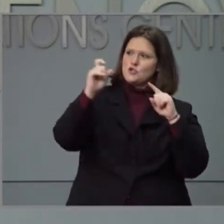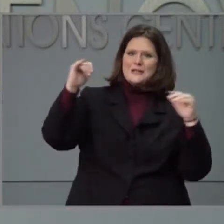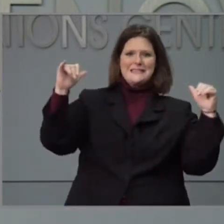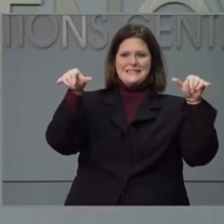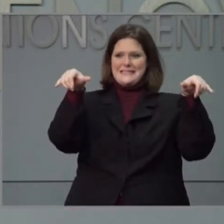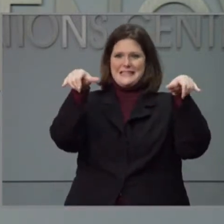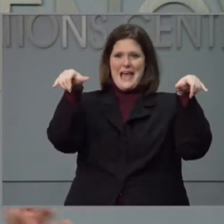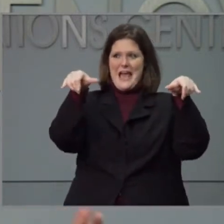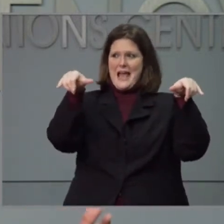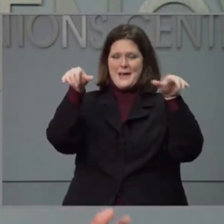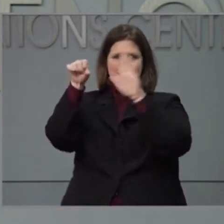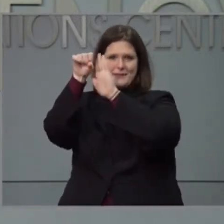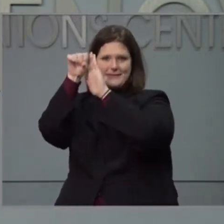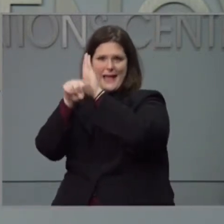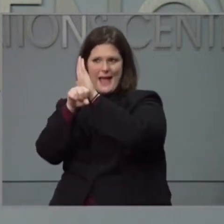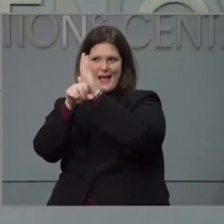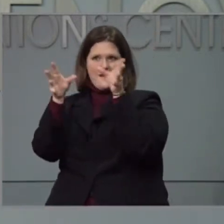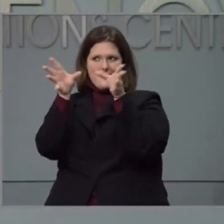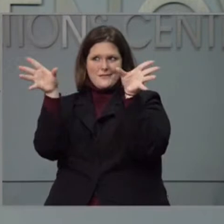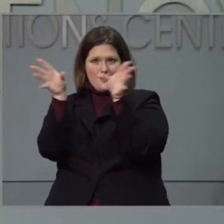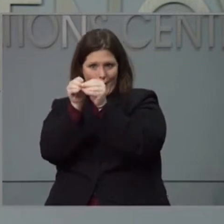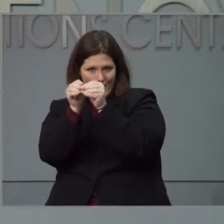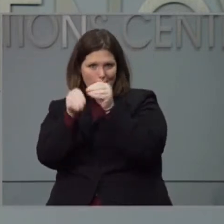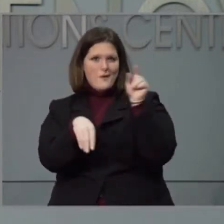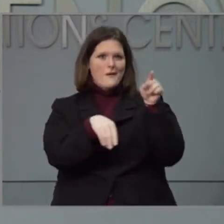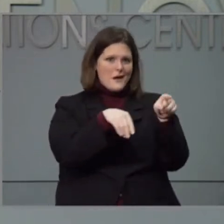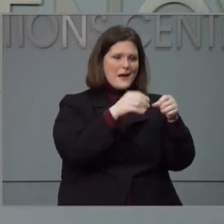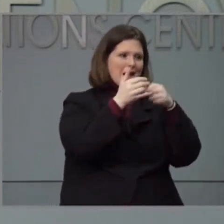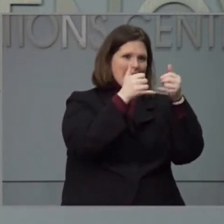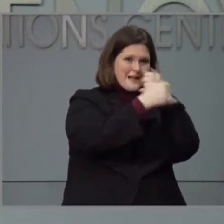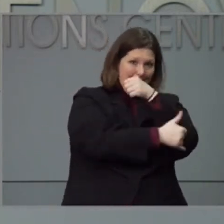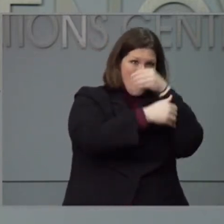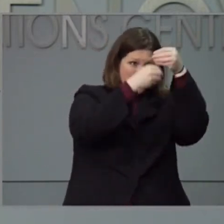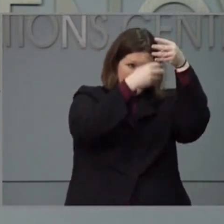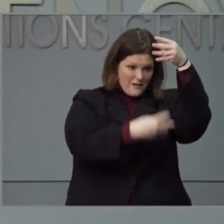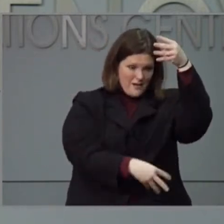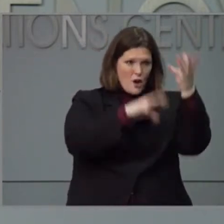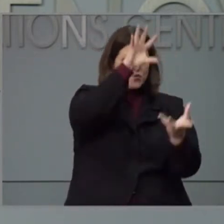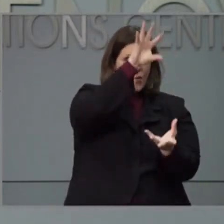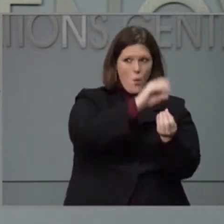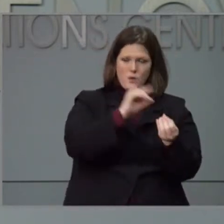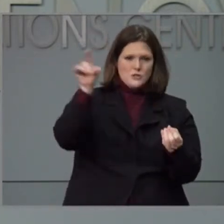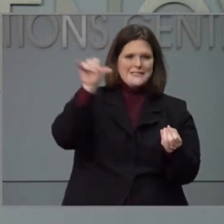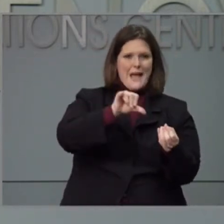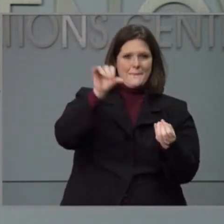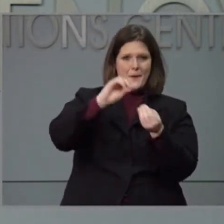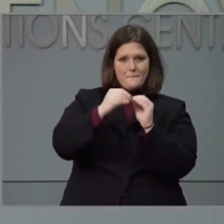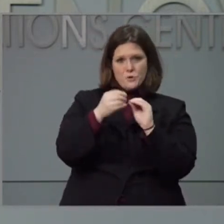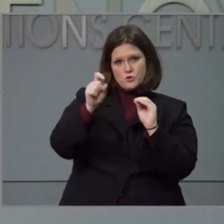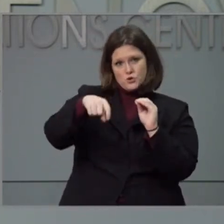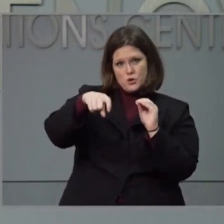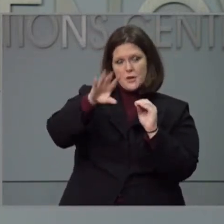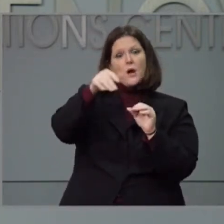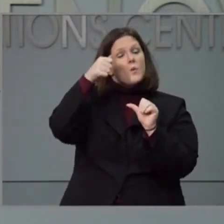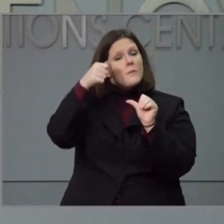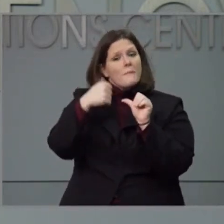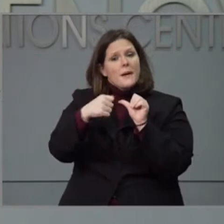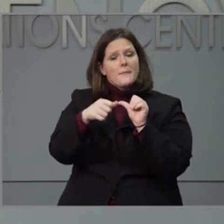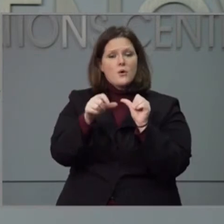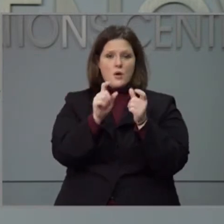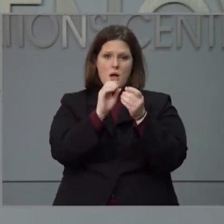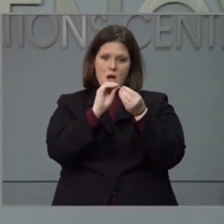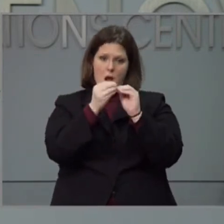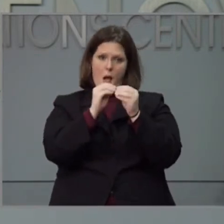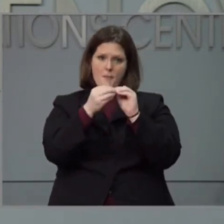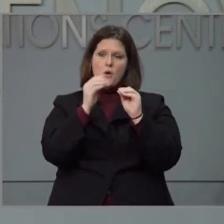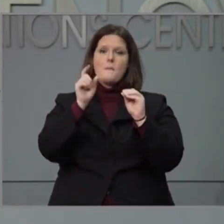and average out to the same that we're seeing across the state, that we're seeing in each of our counties. Remember, though, we have to adjust that